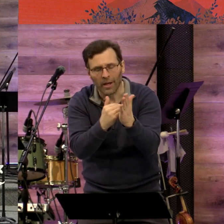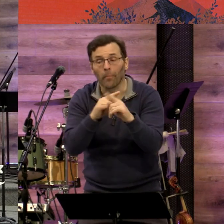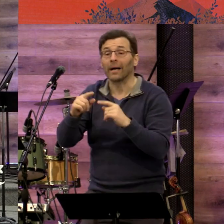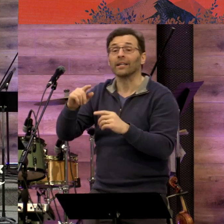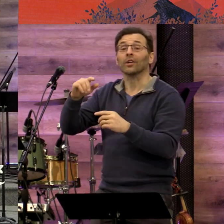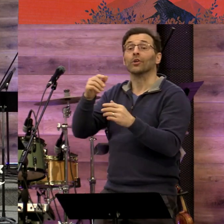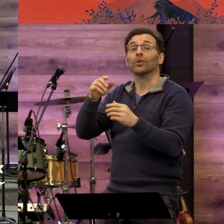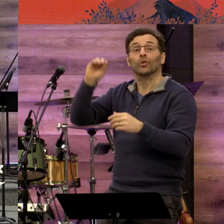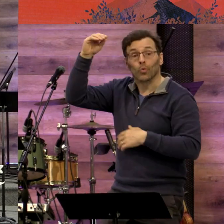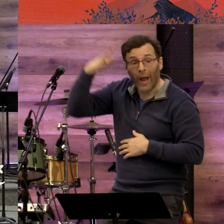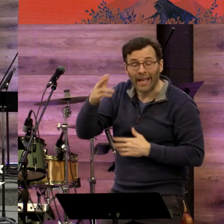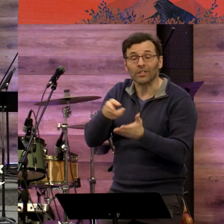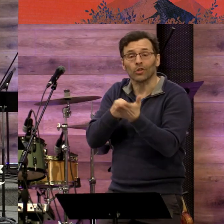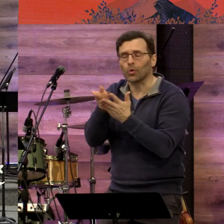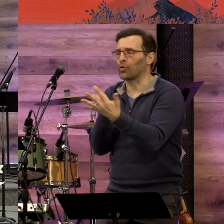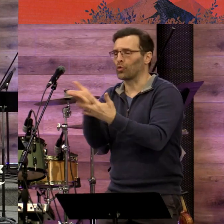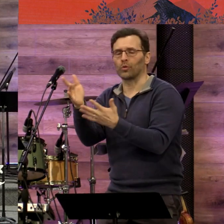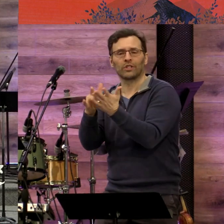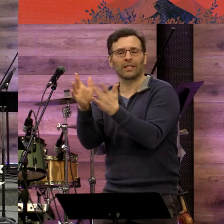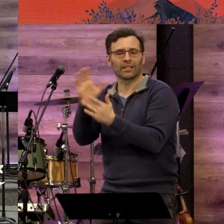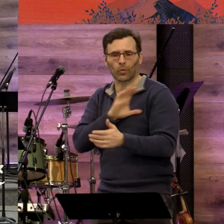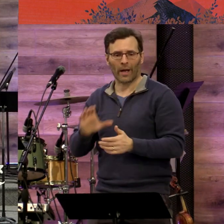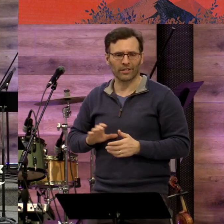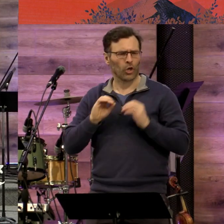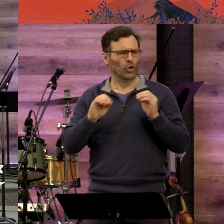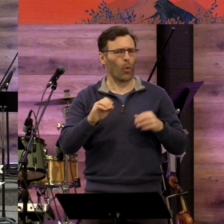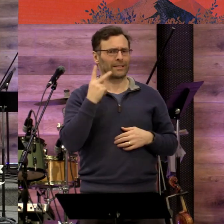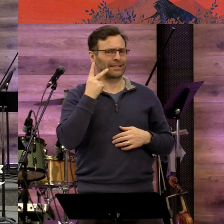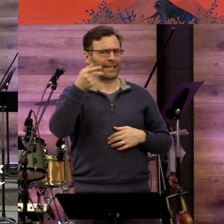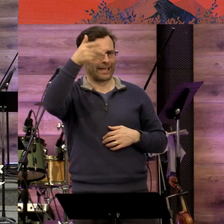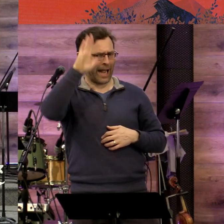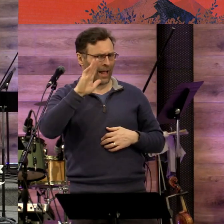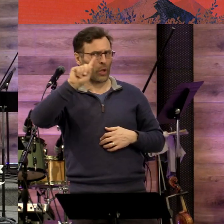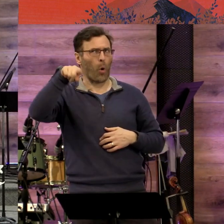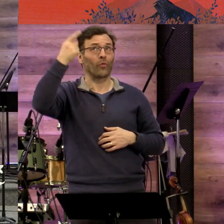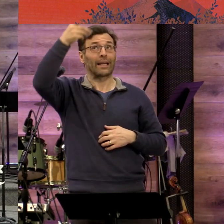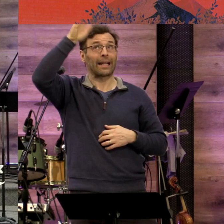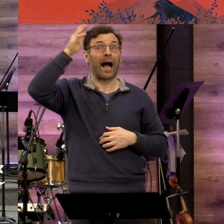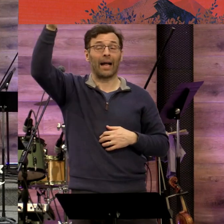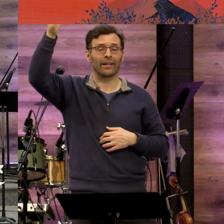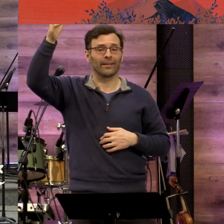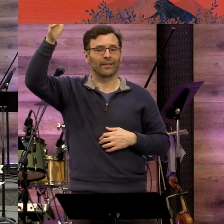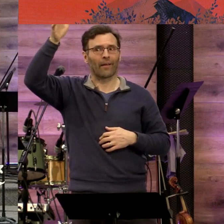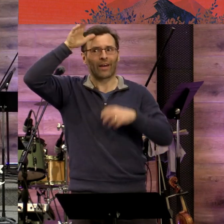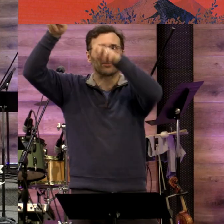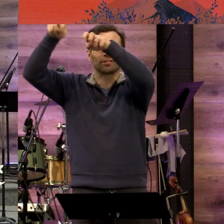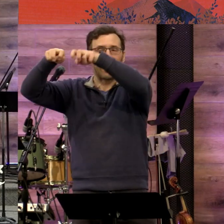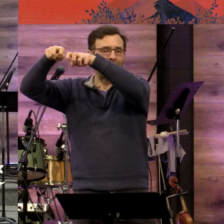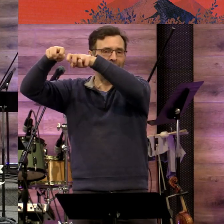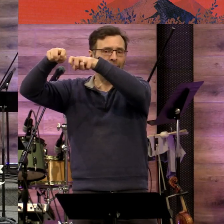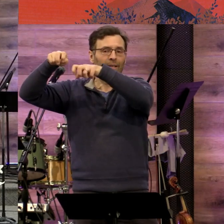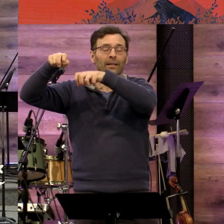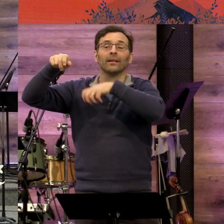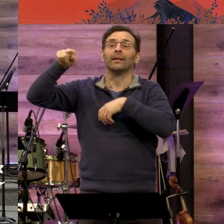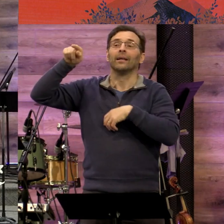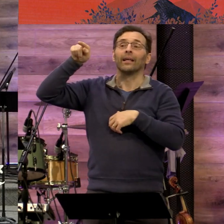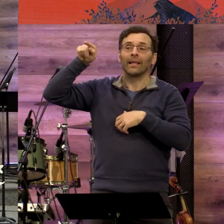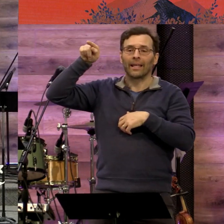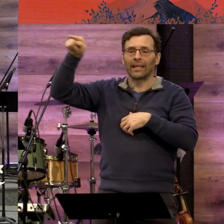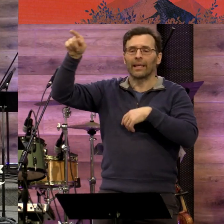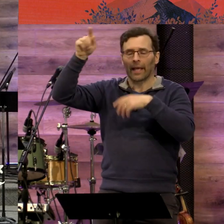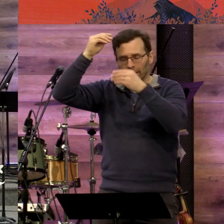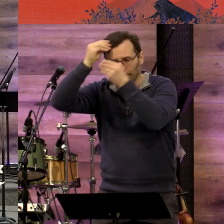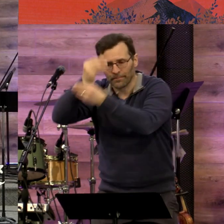Christ. No one has ever seen God, the only God, who is at the Father's side. He has made him